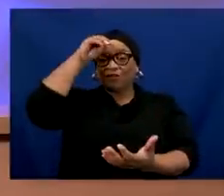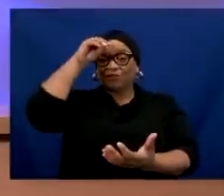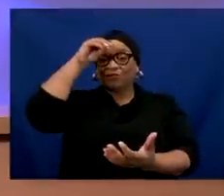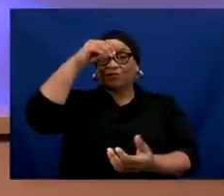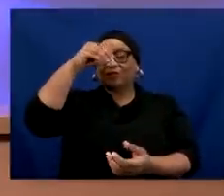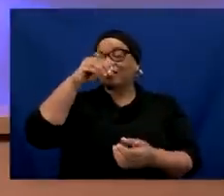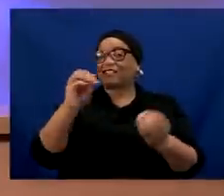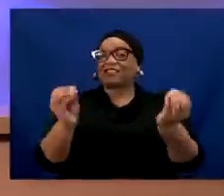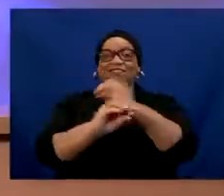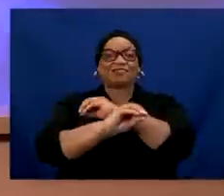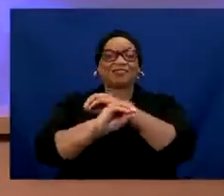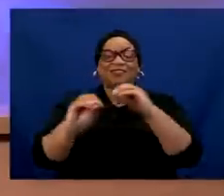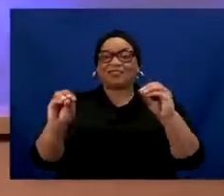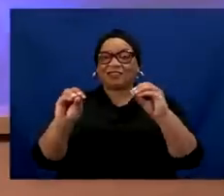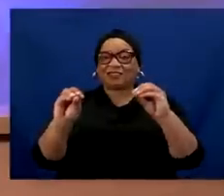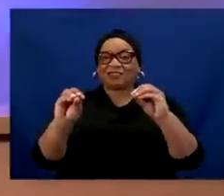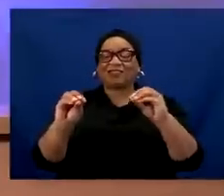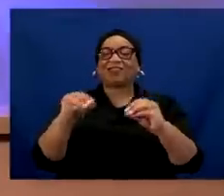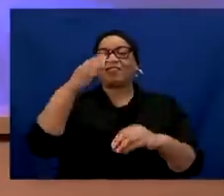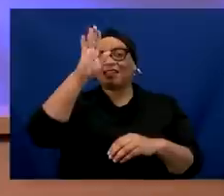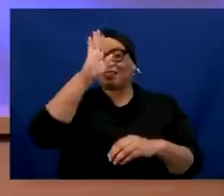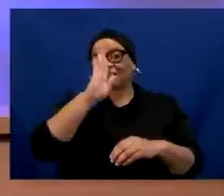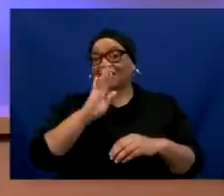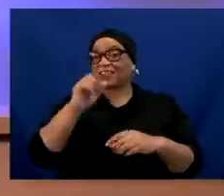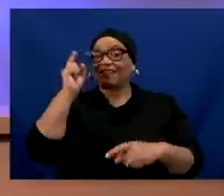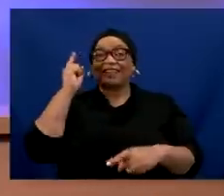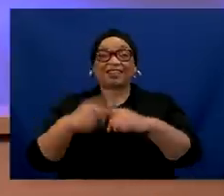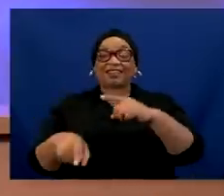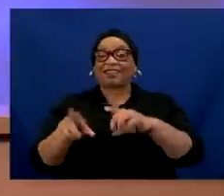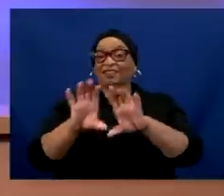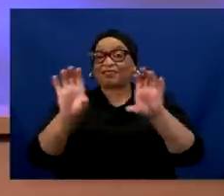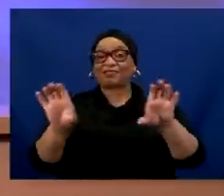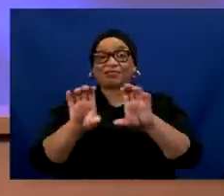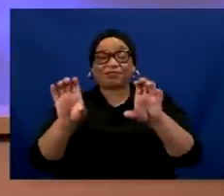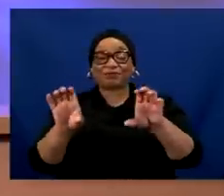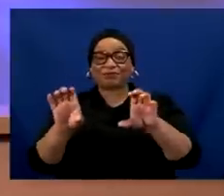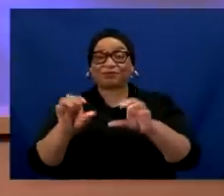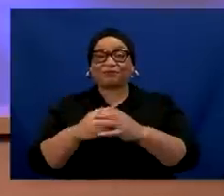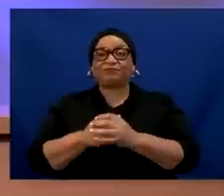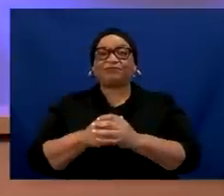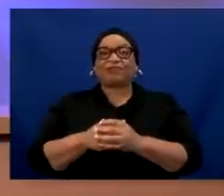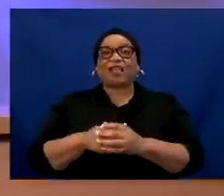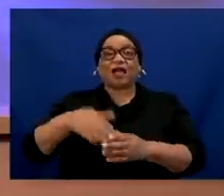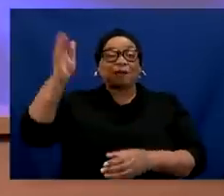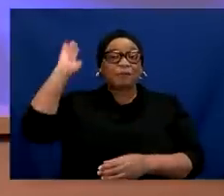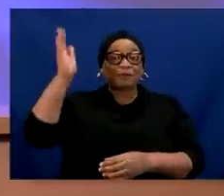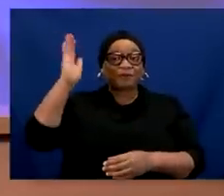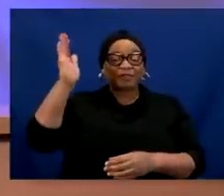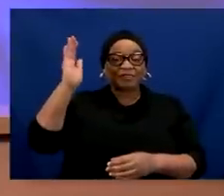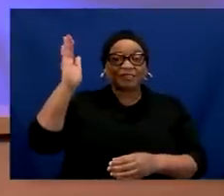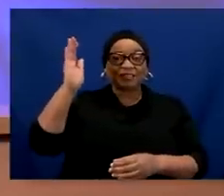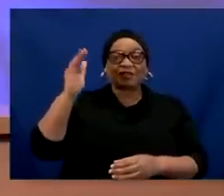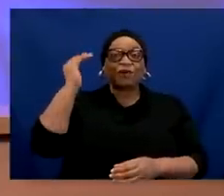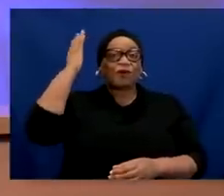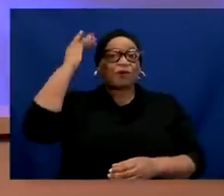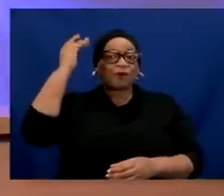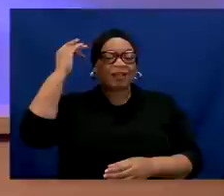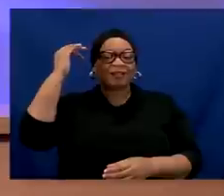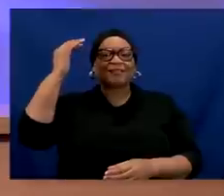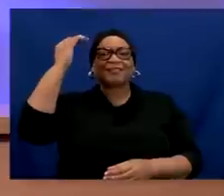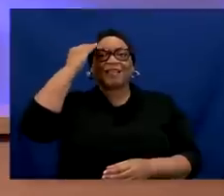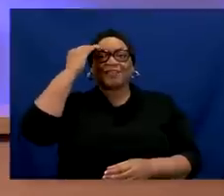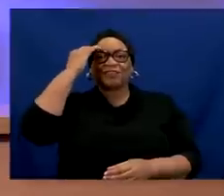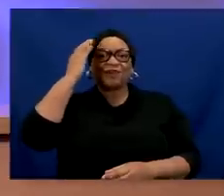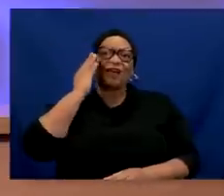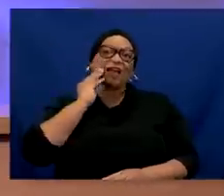I'm convinced of it. I believe it. That's why I preach it. I know it because I've seen it over and over and over again.